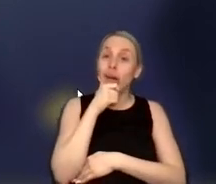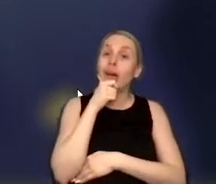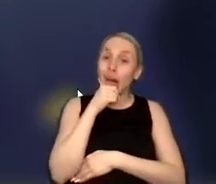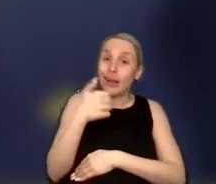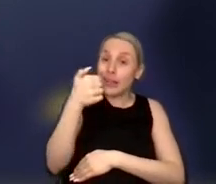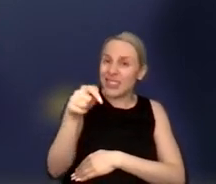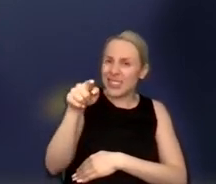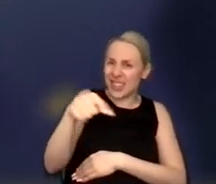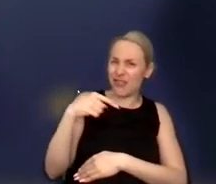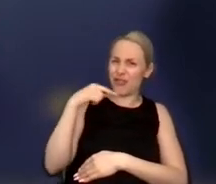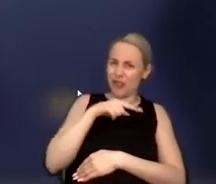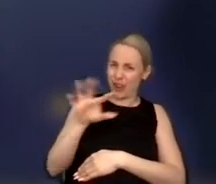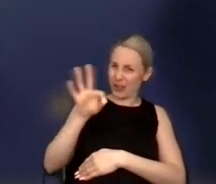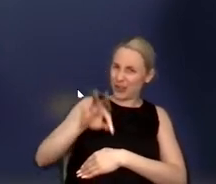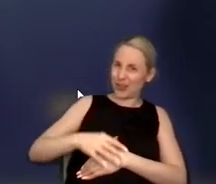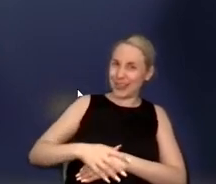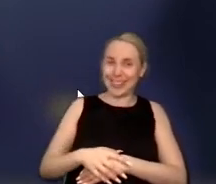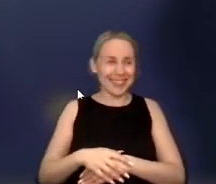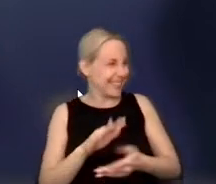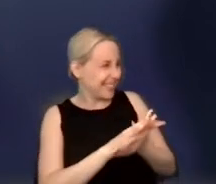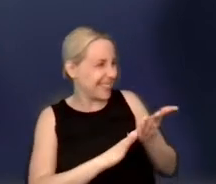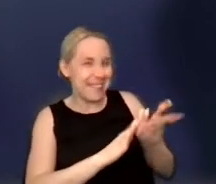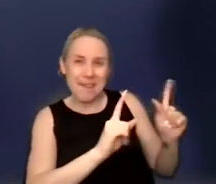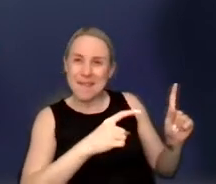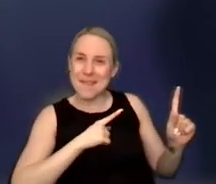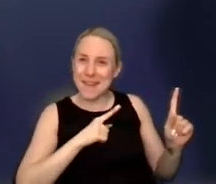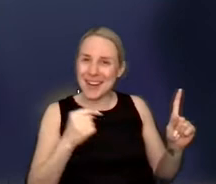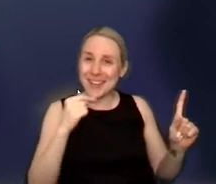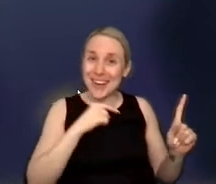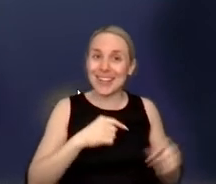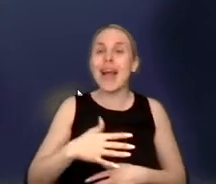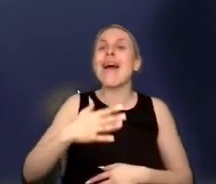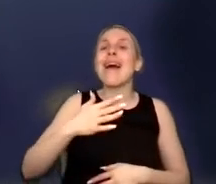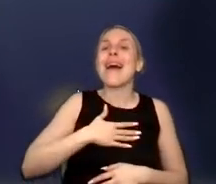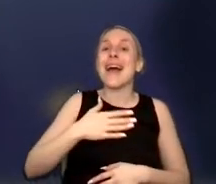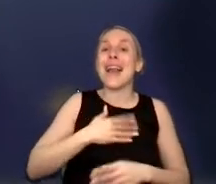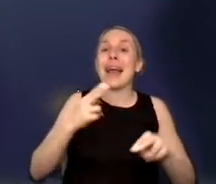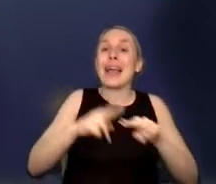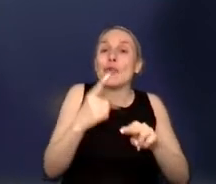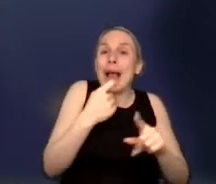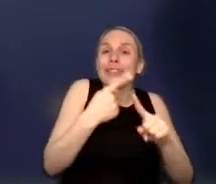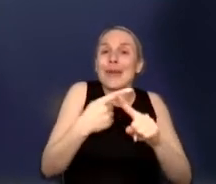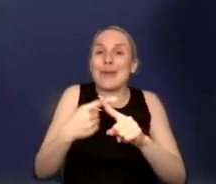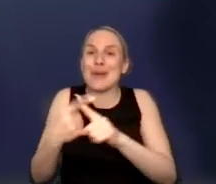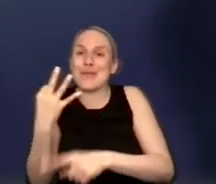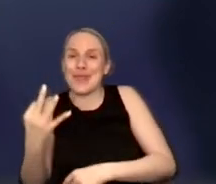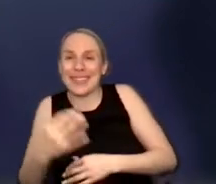weird choice. Interesting, huh? What do you mean? I like multiples of 3. Okay. So from the chat, we're